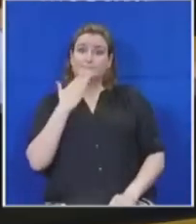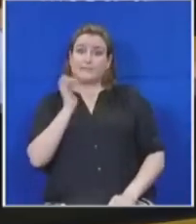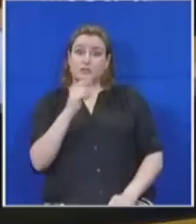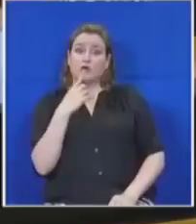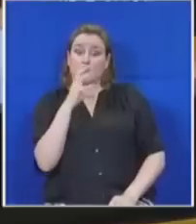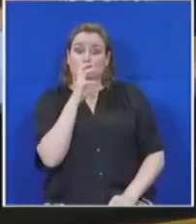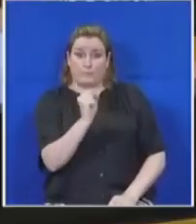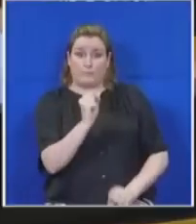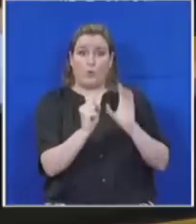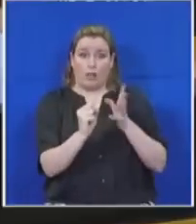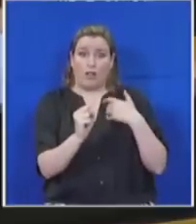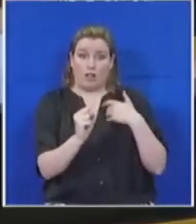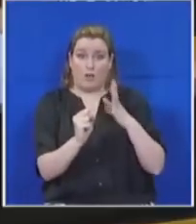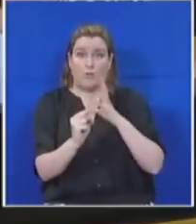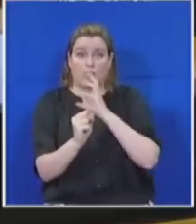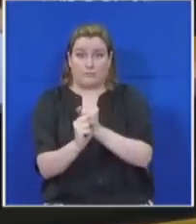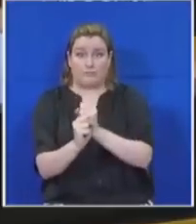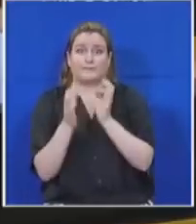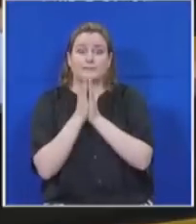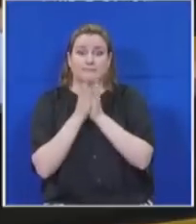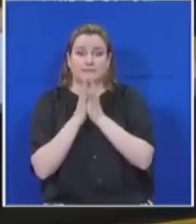what I'm mic. dealing with you. I'm going to switch off your mic.